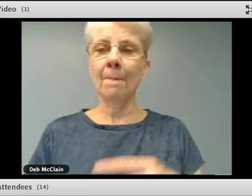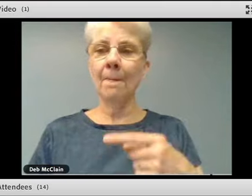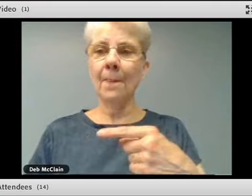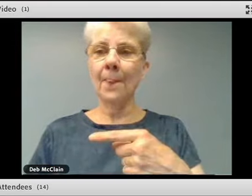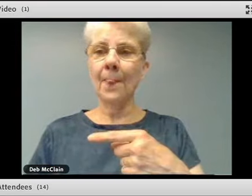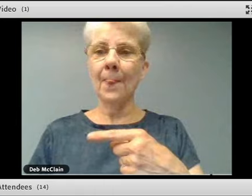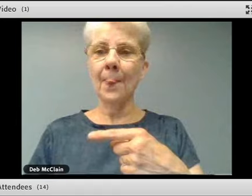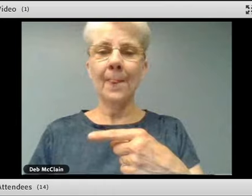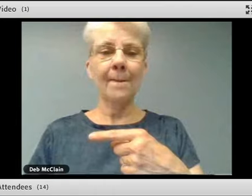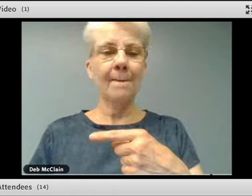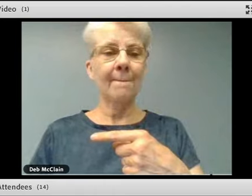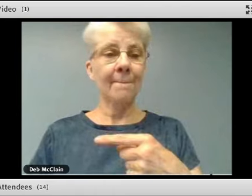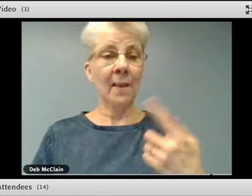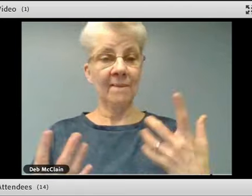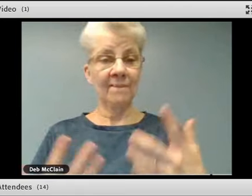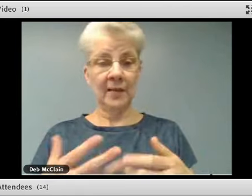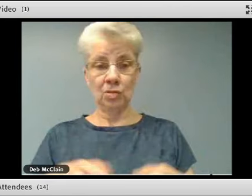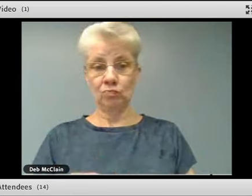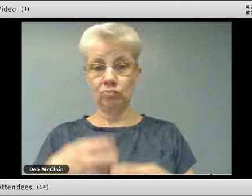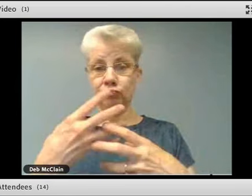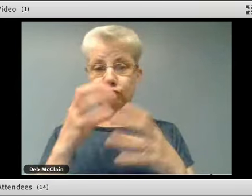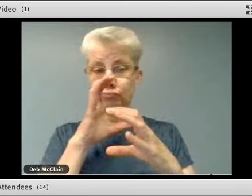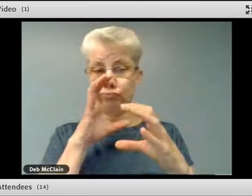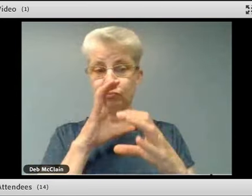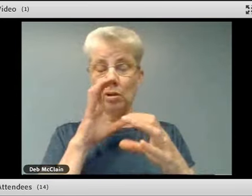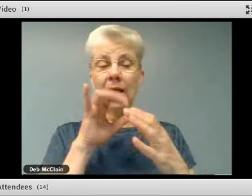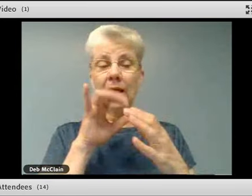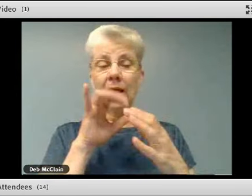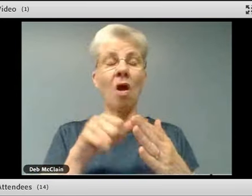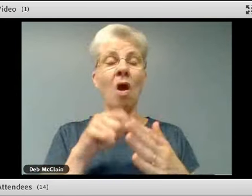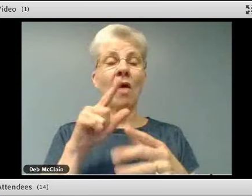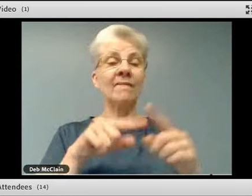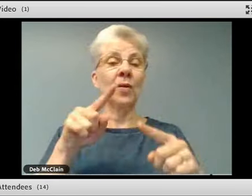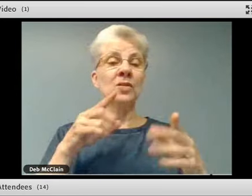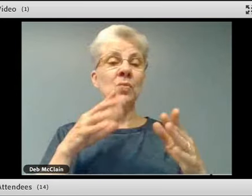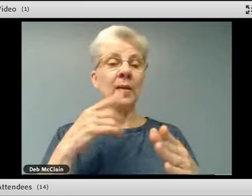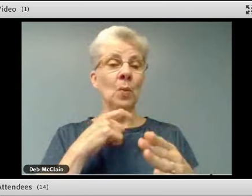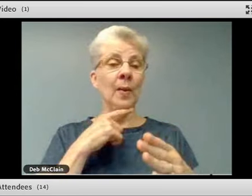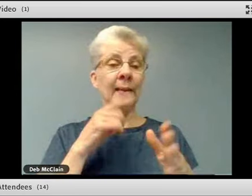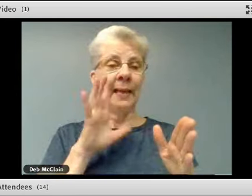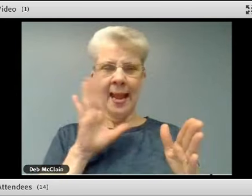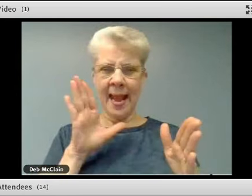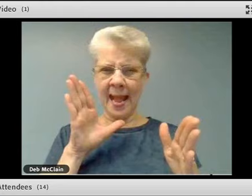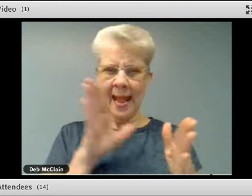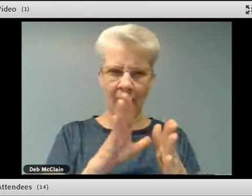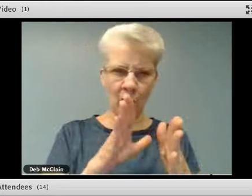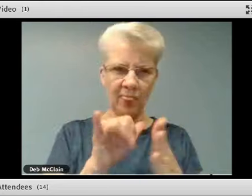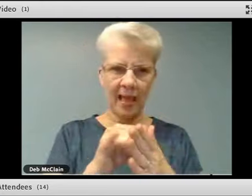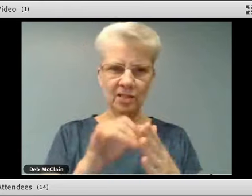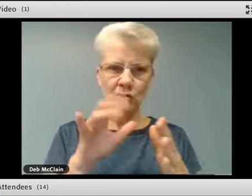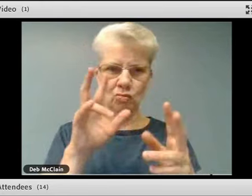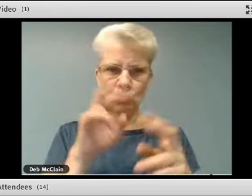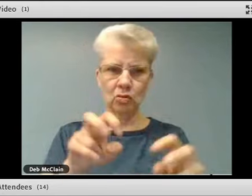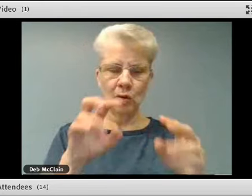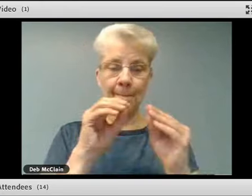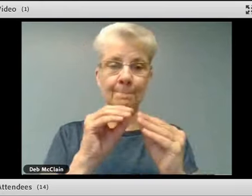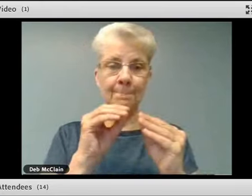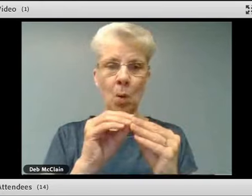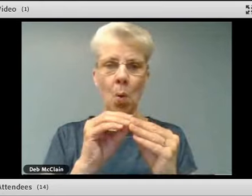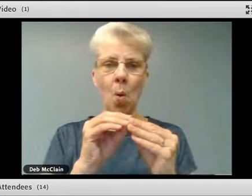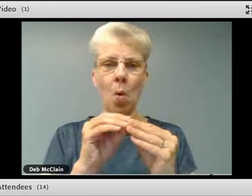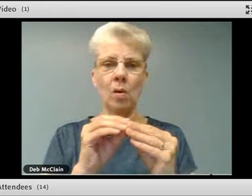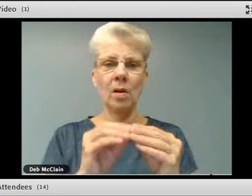And once we've started our search, there are various ways that we can narrow down our search through faceting on the left-hand side of